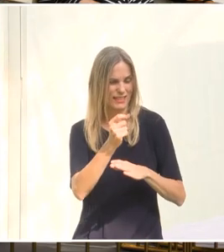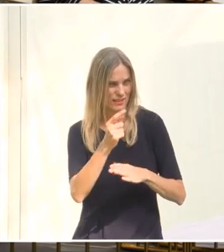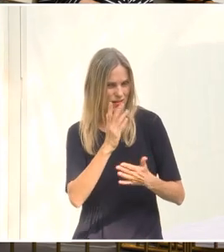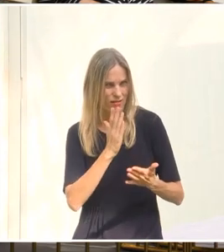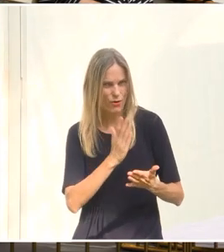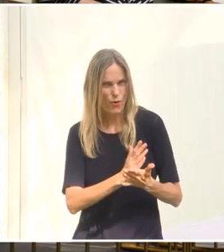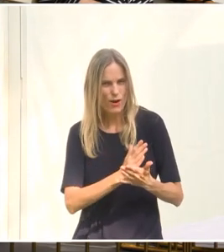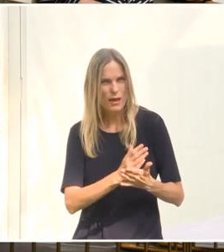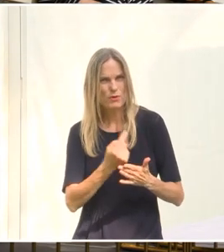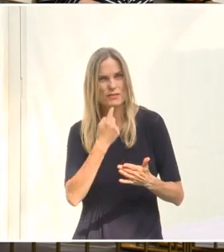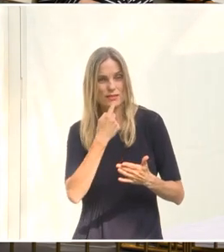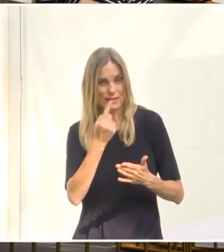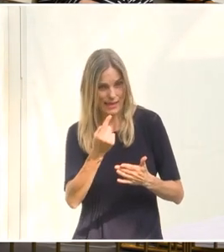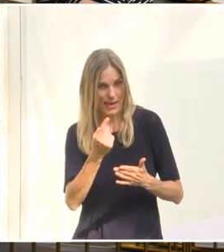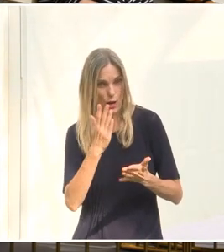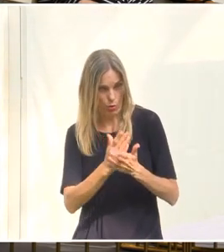a lot of people speak English.